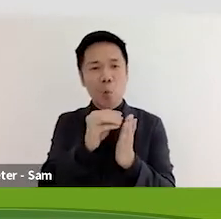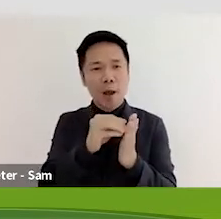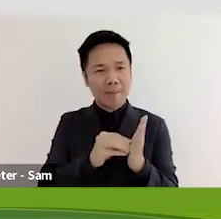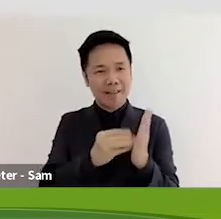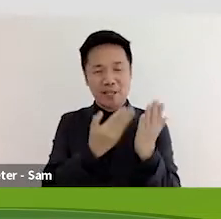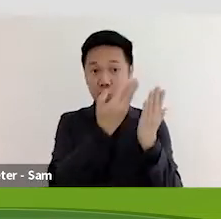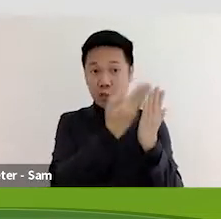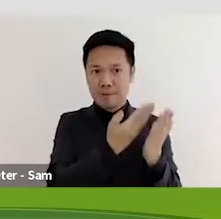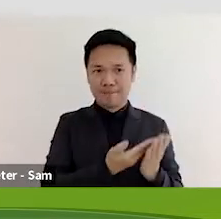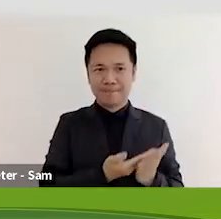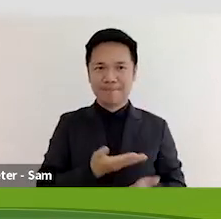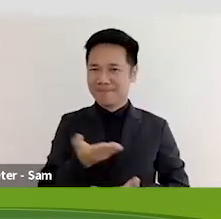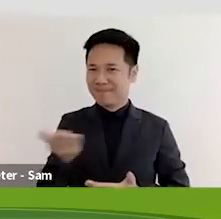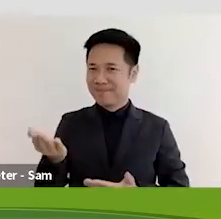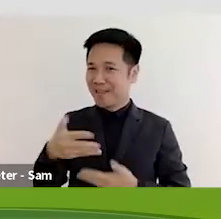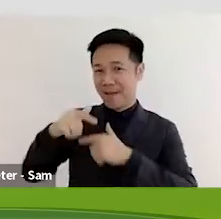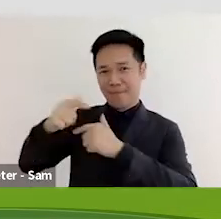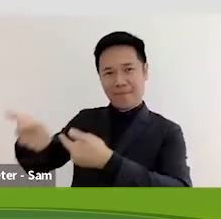to you, Sarah.